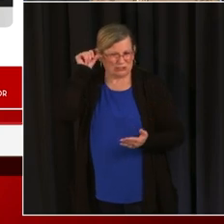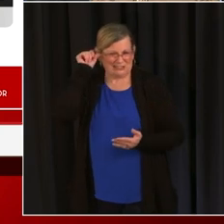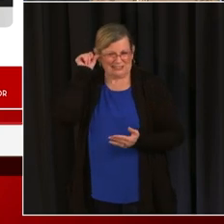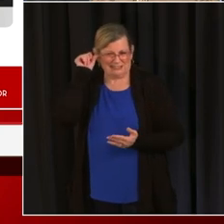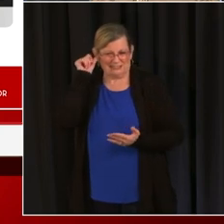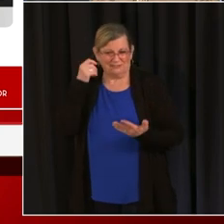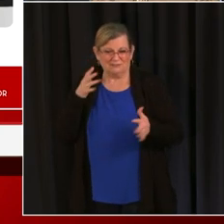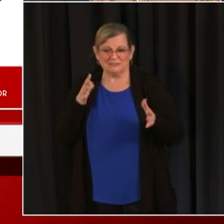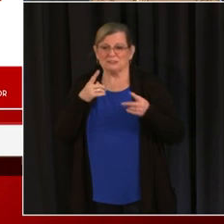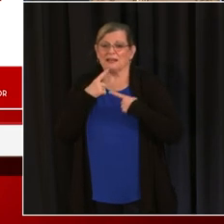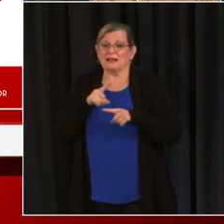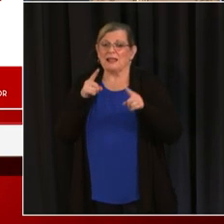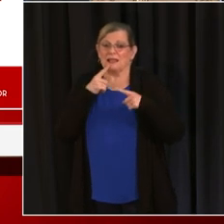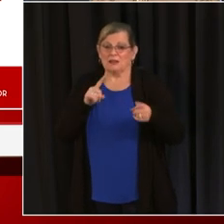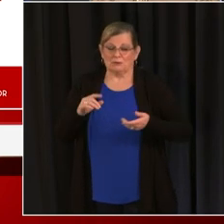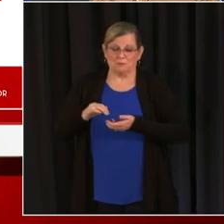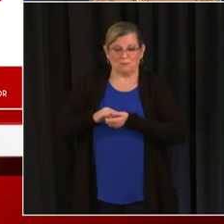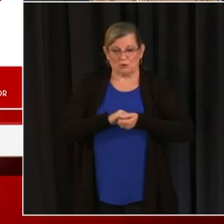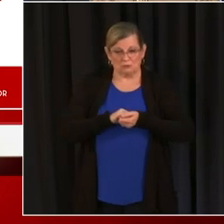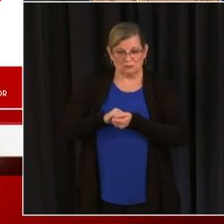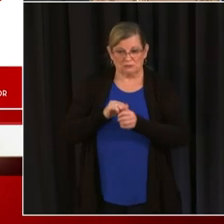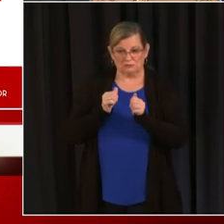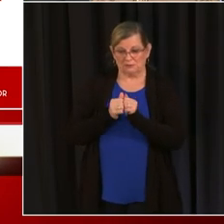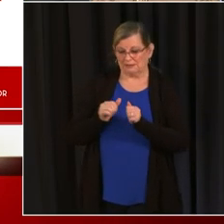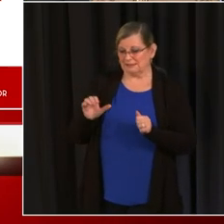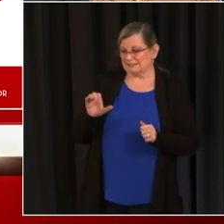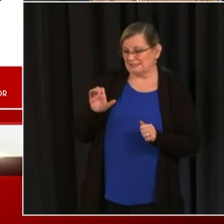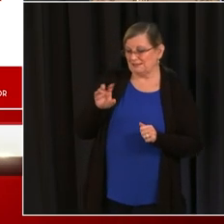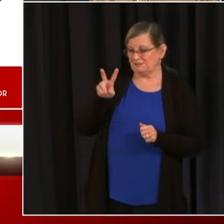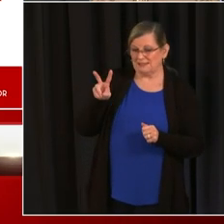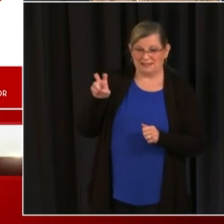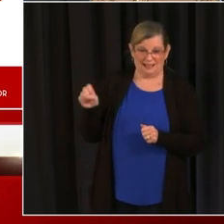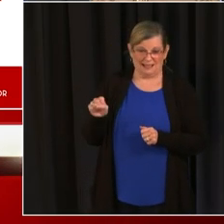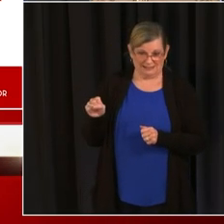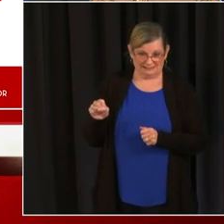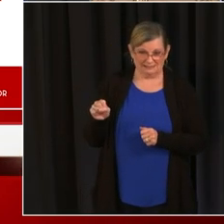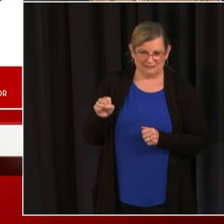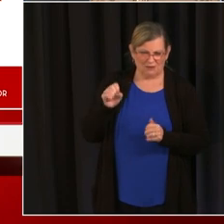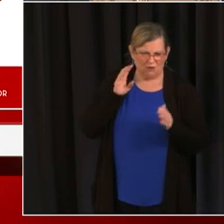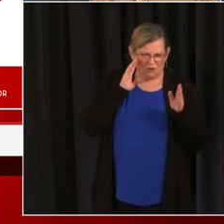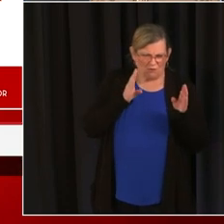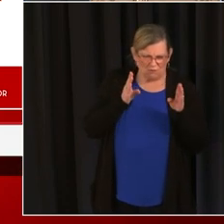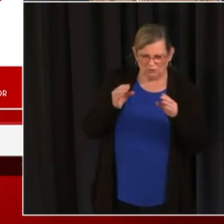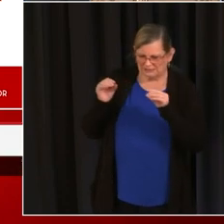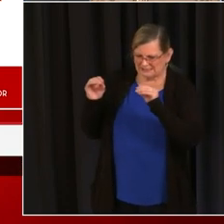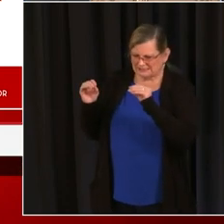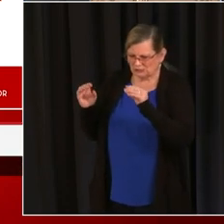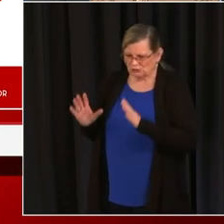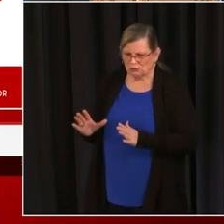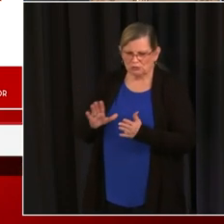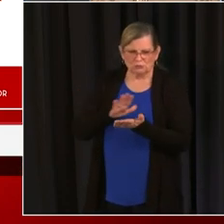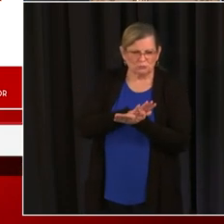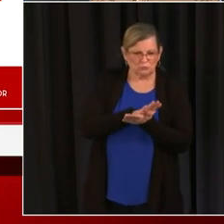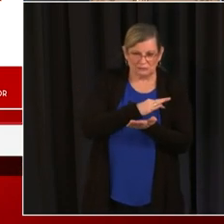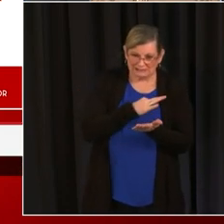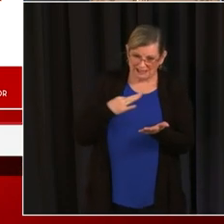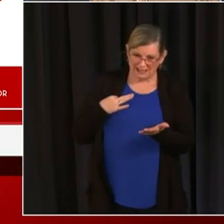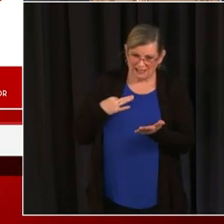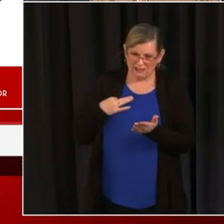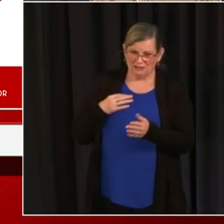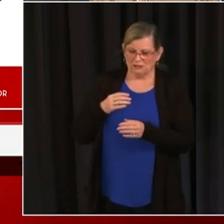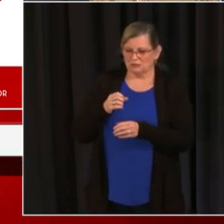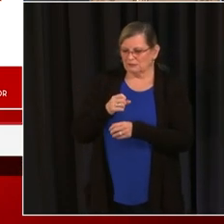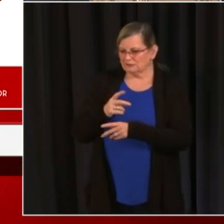also announced a new partnership with CVS that is going to focus on teachers and school staff, child care